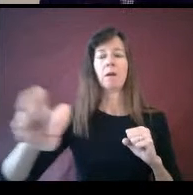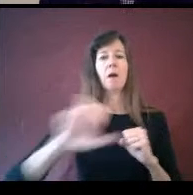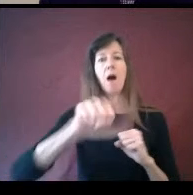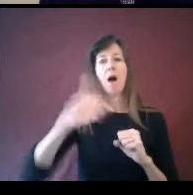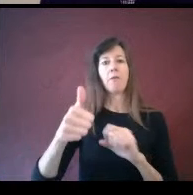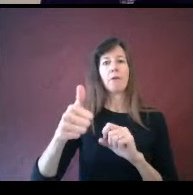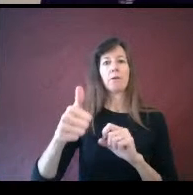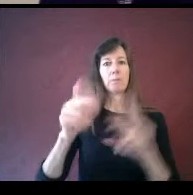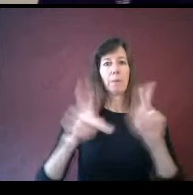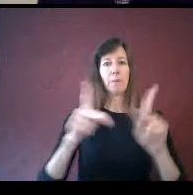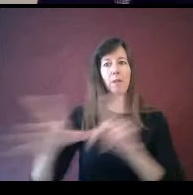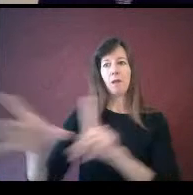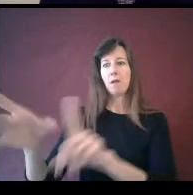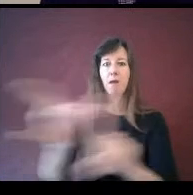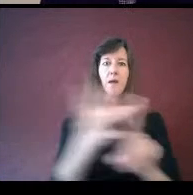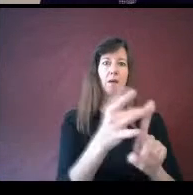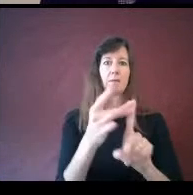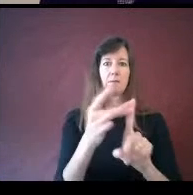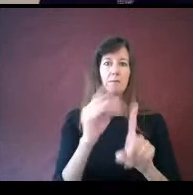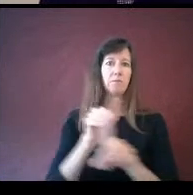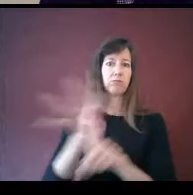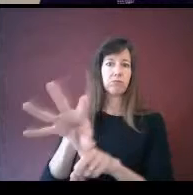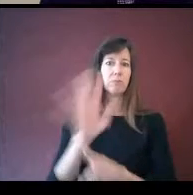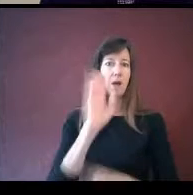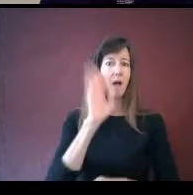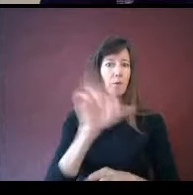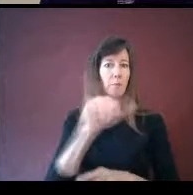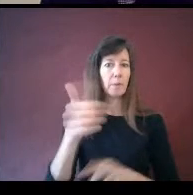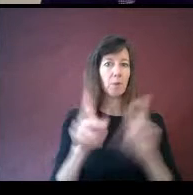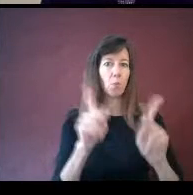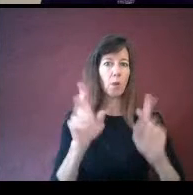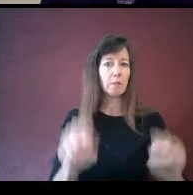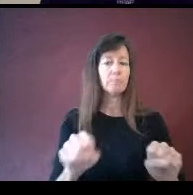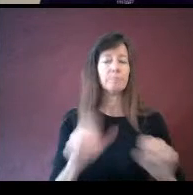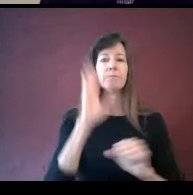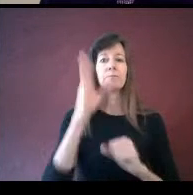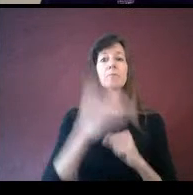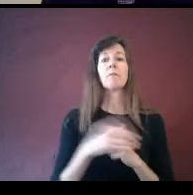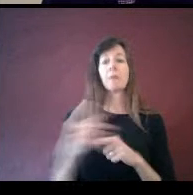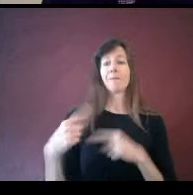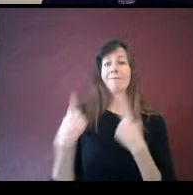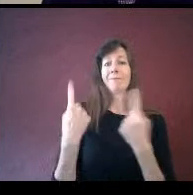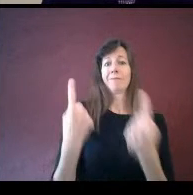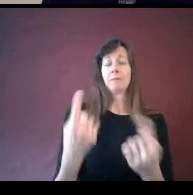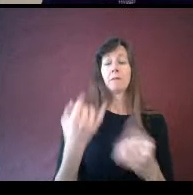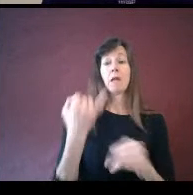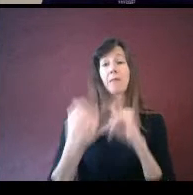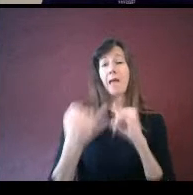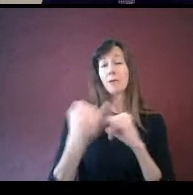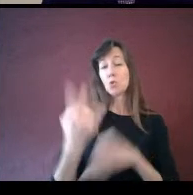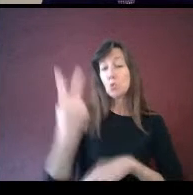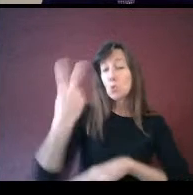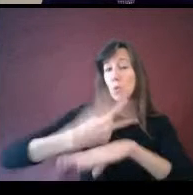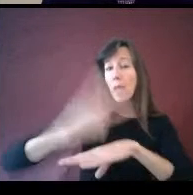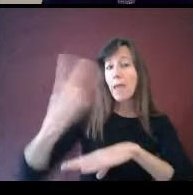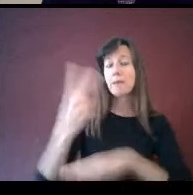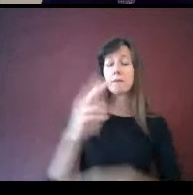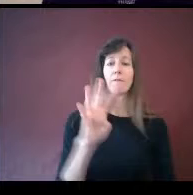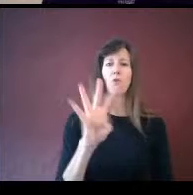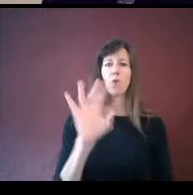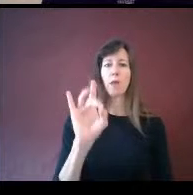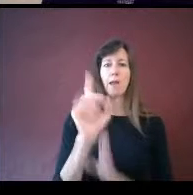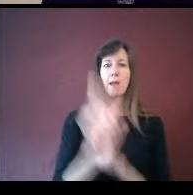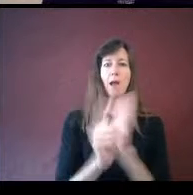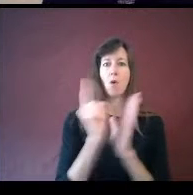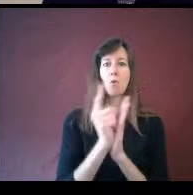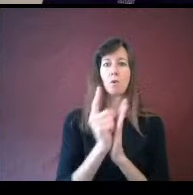To give you some of the numbers here of over the last 2-day, 48-hour period, we remain at a high testing level.